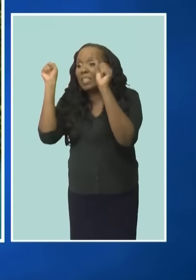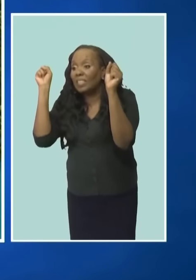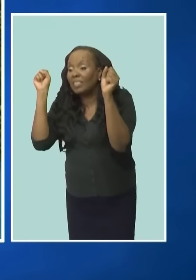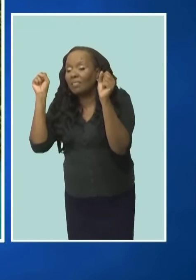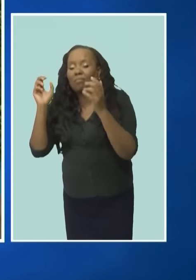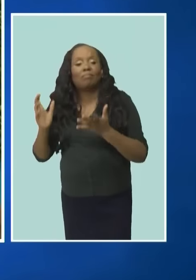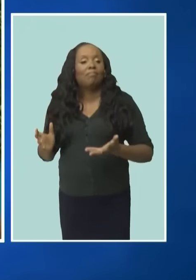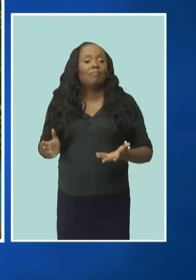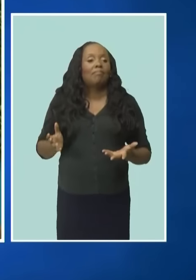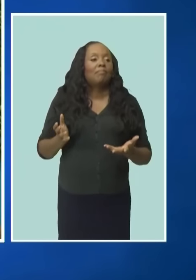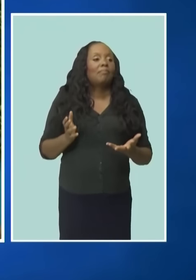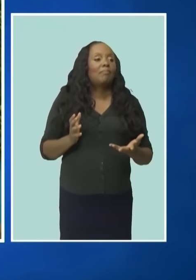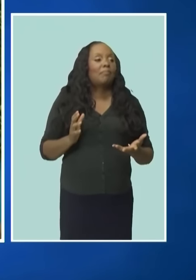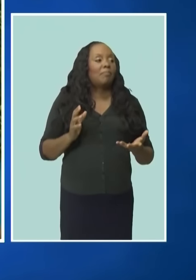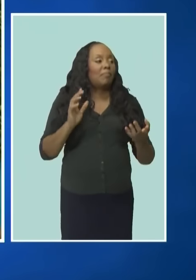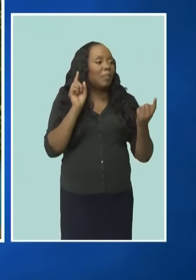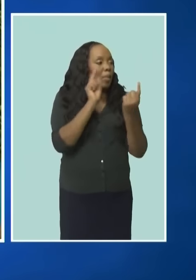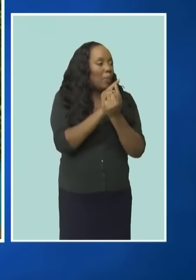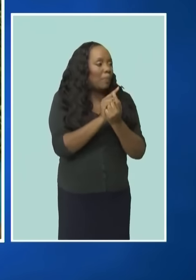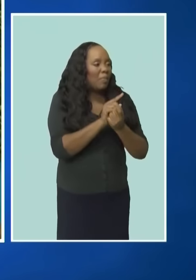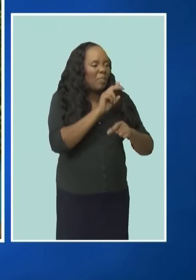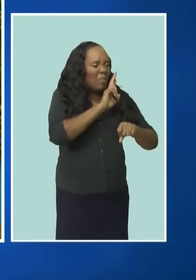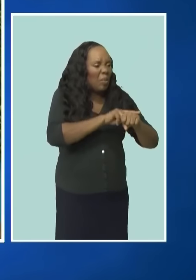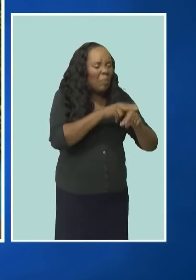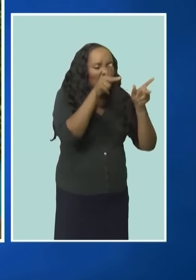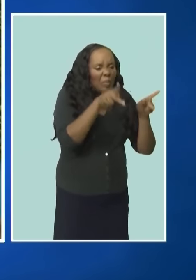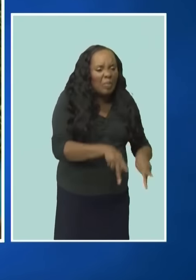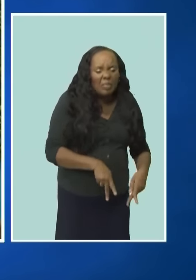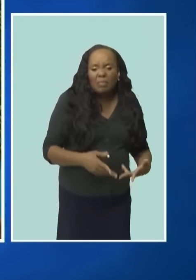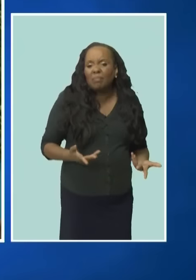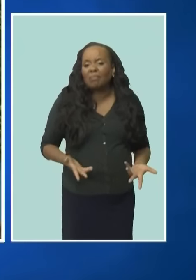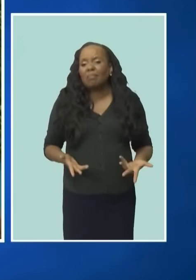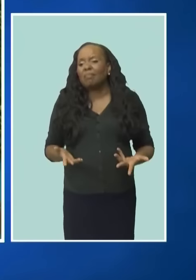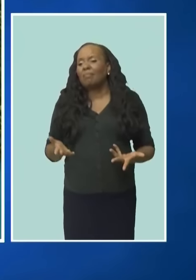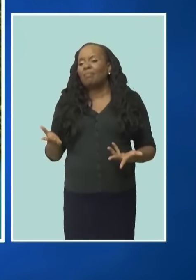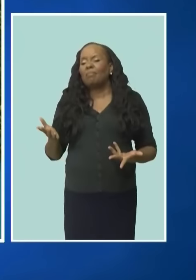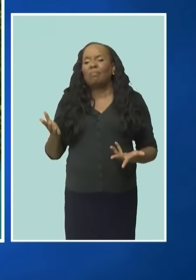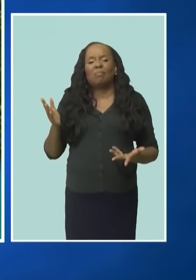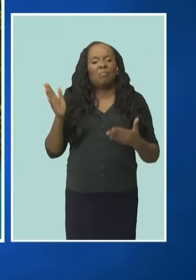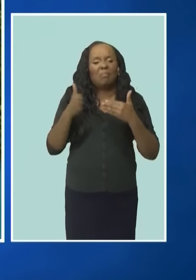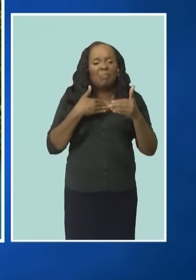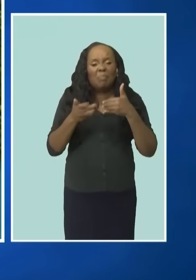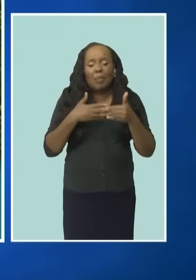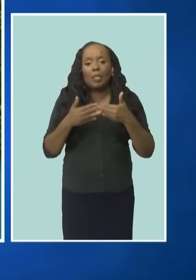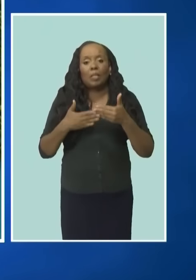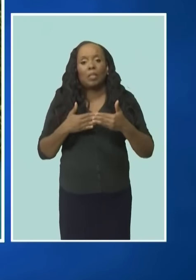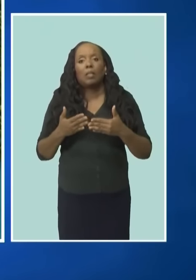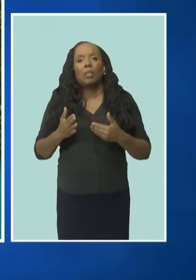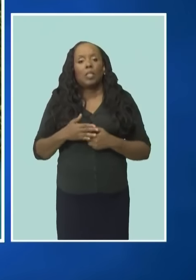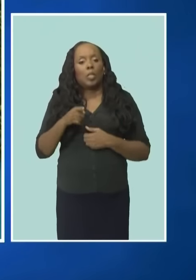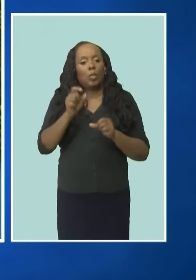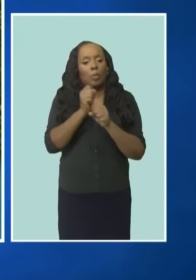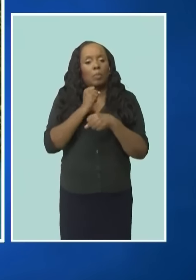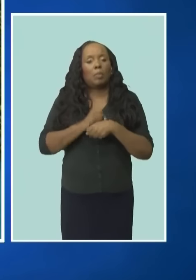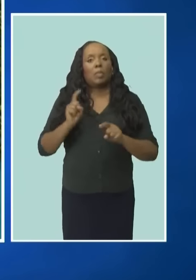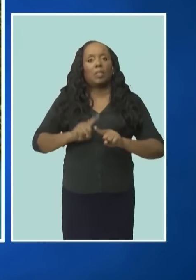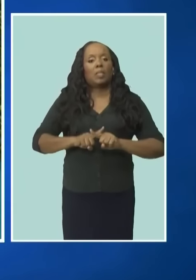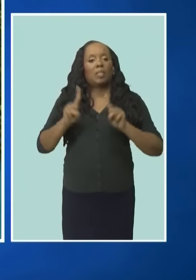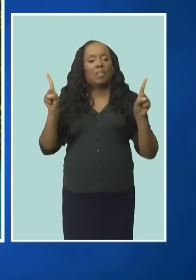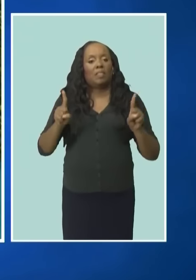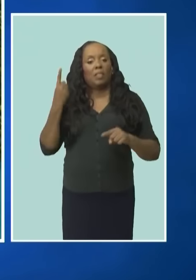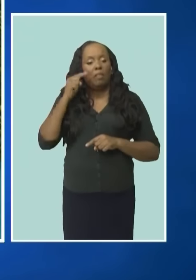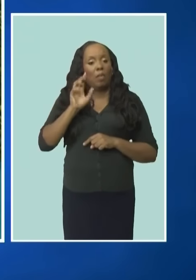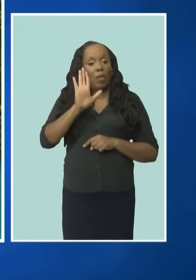of the chain, down to that man on the street who needs your help. You're in a position to make a difference in your